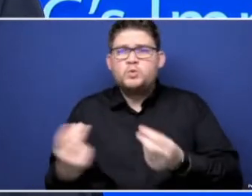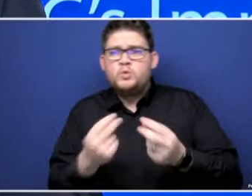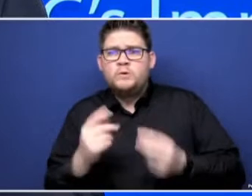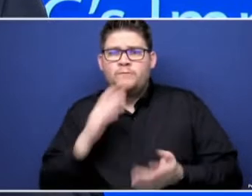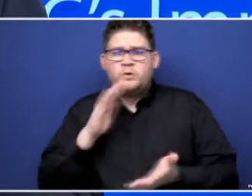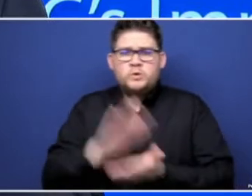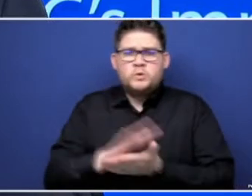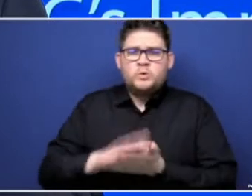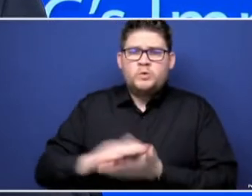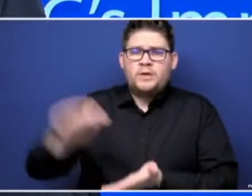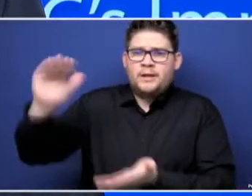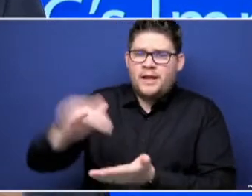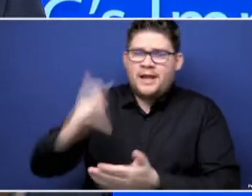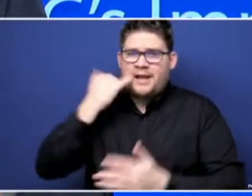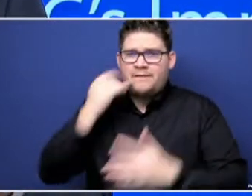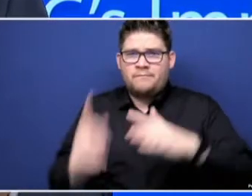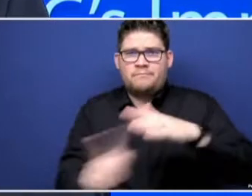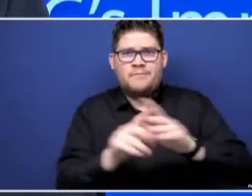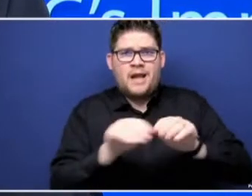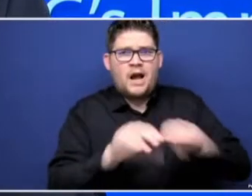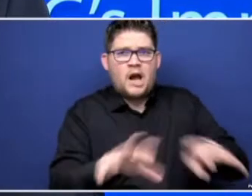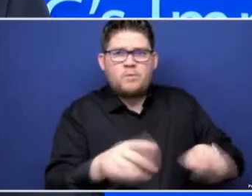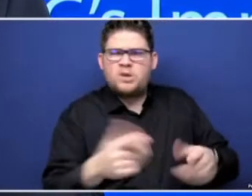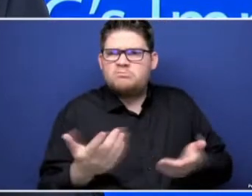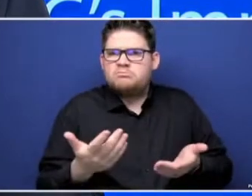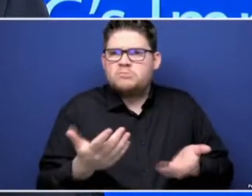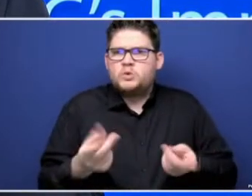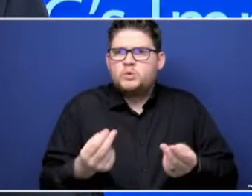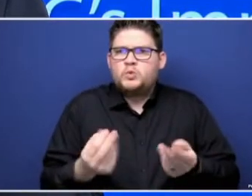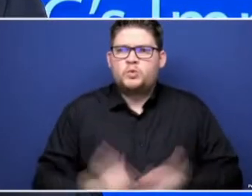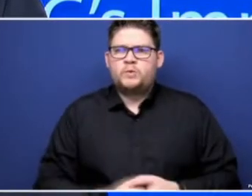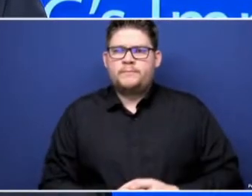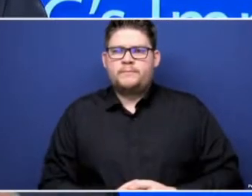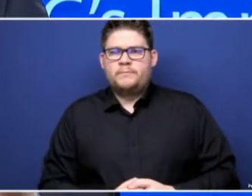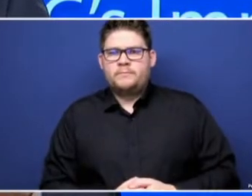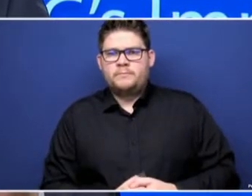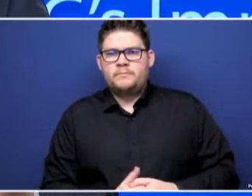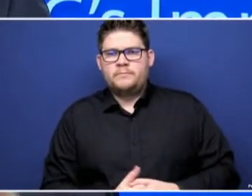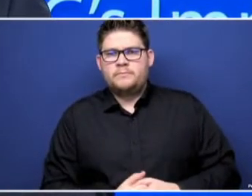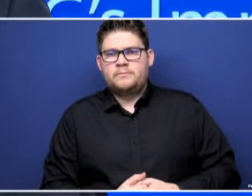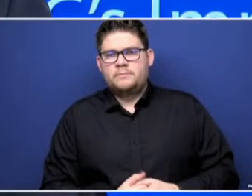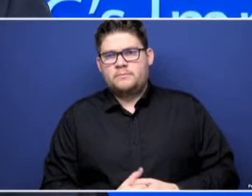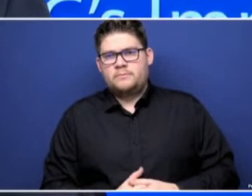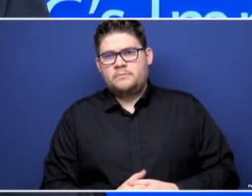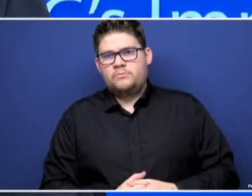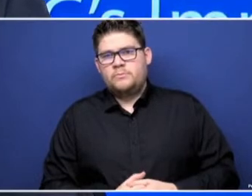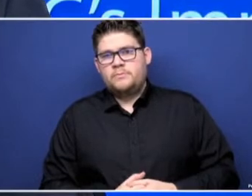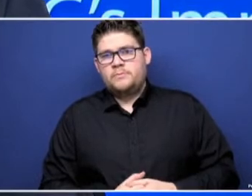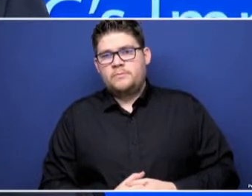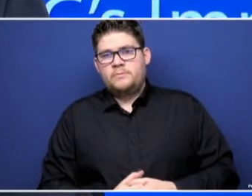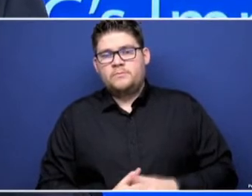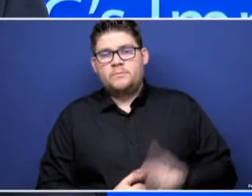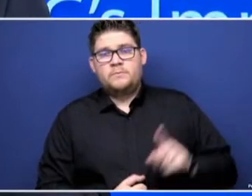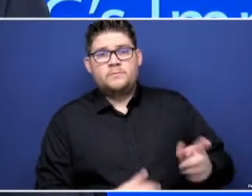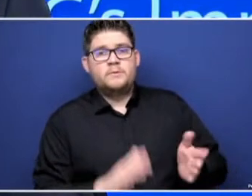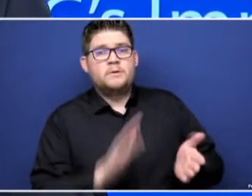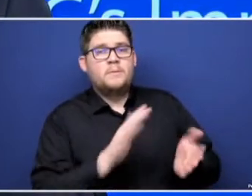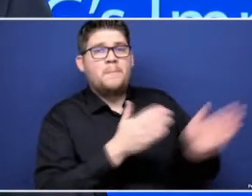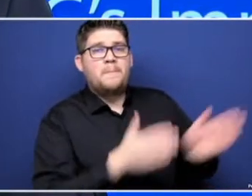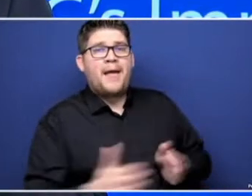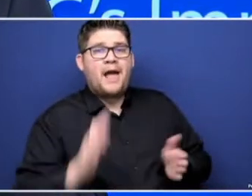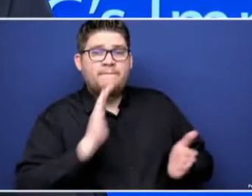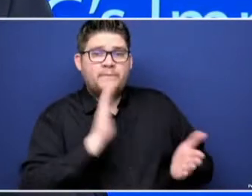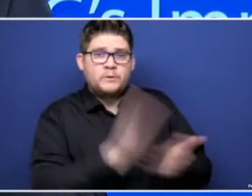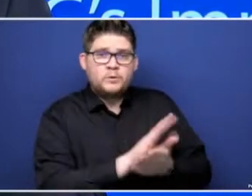as they present themselves. An unacceptably high increase or high level of cases in Fraser Health has